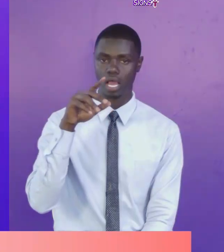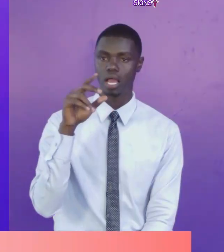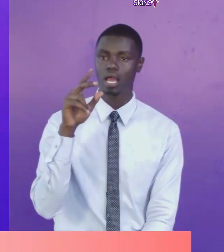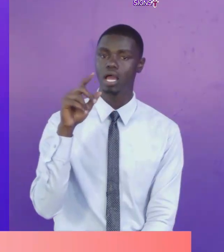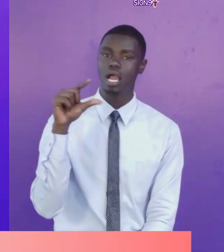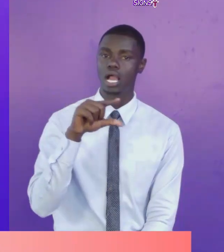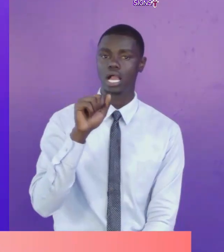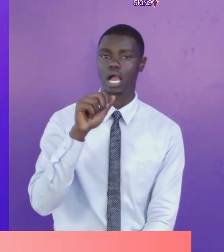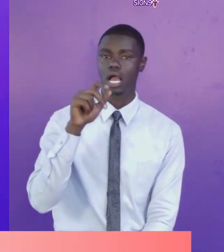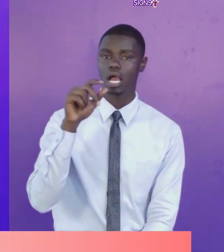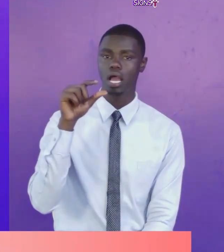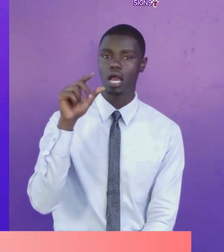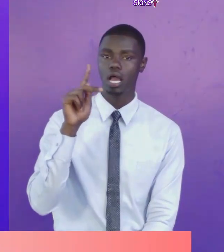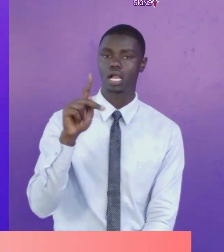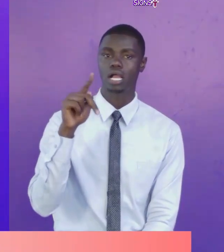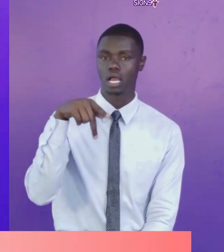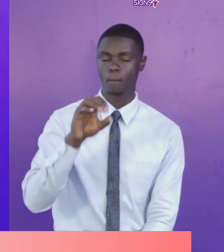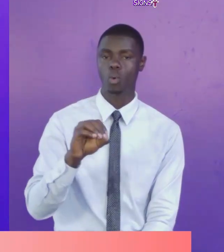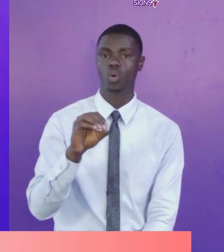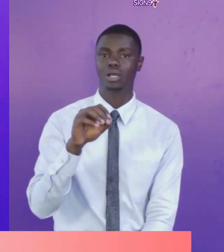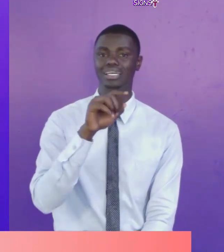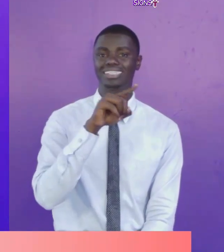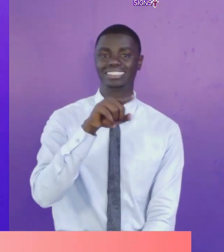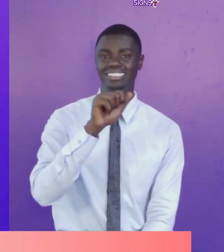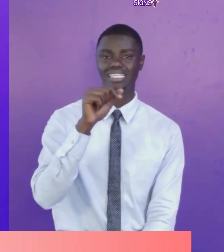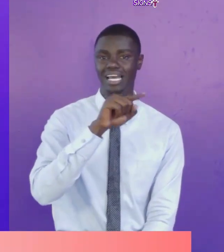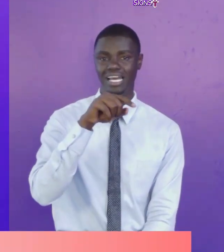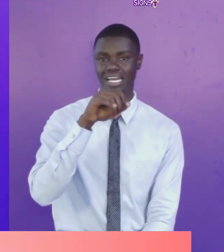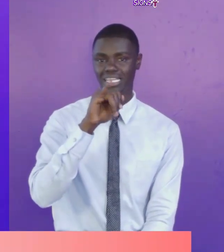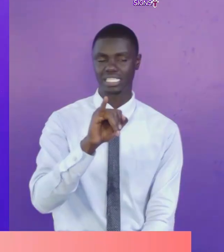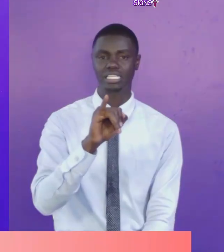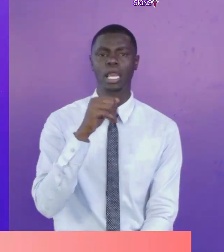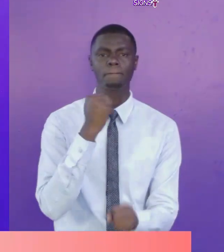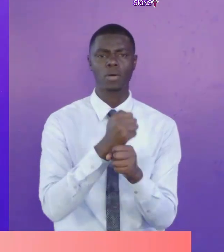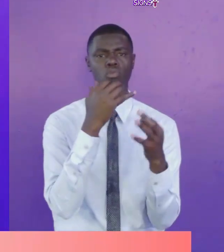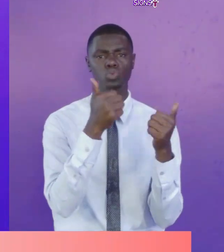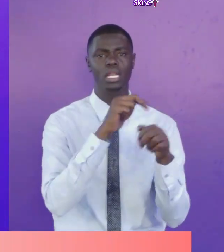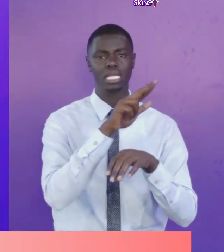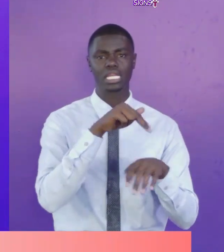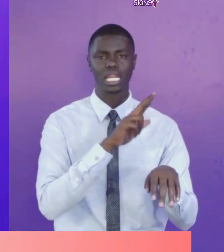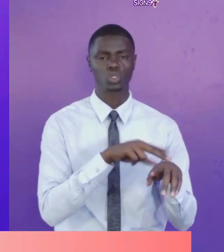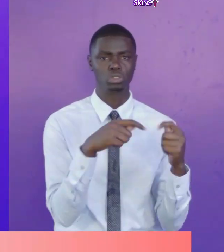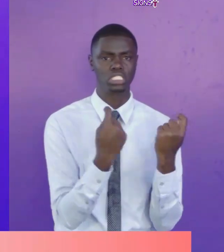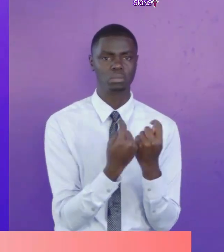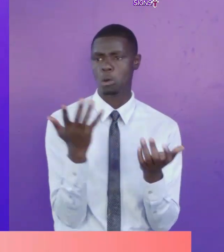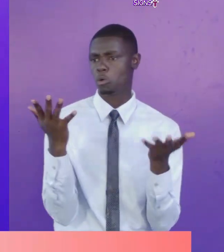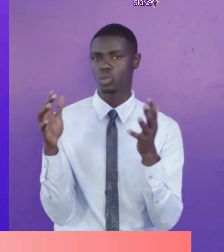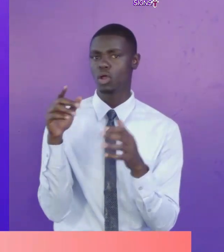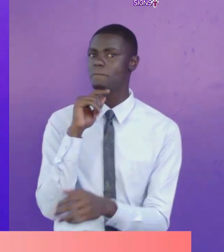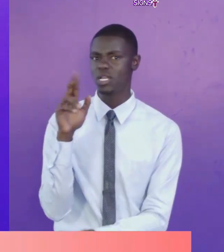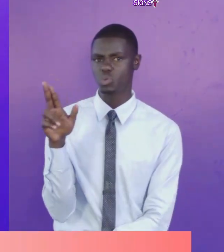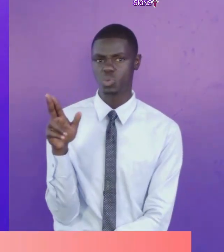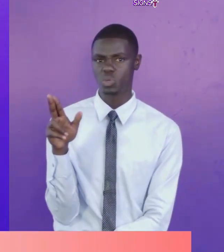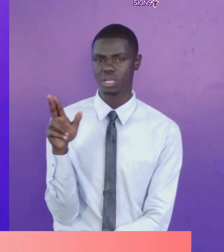well in the national team. Compared to how he performs in Manchester United. You can